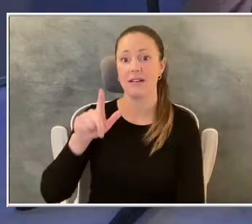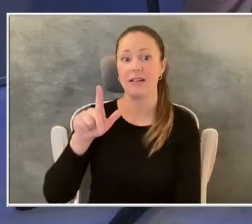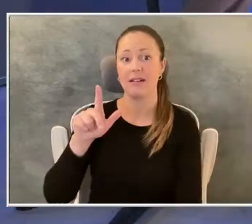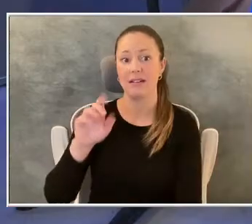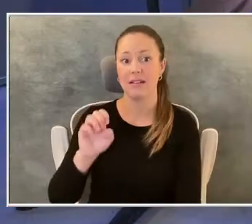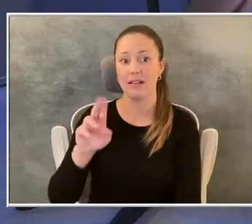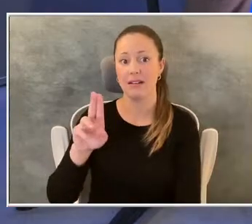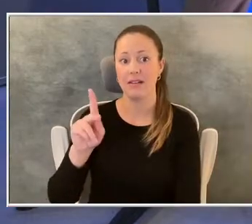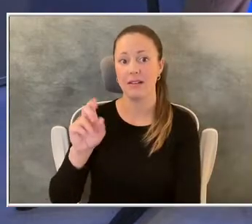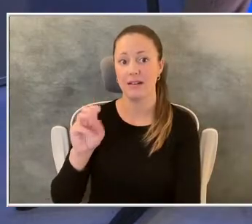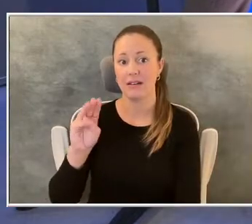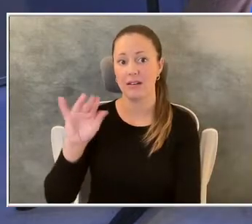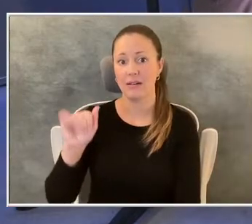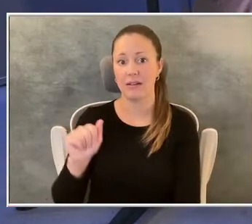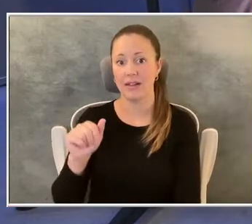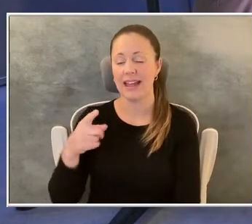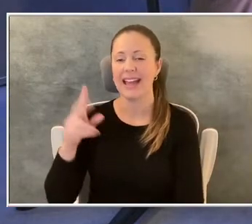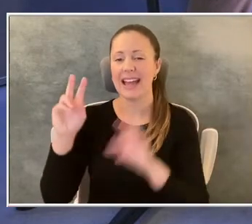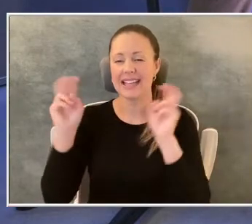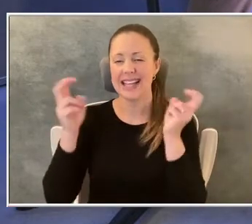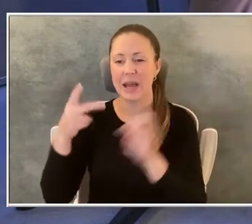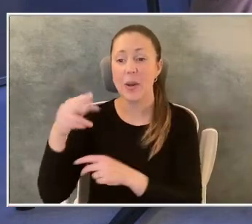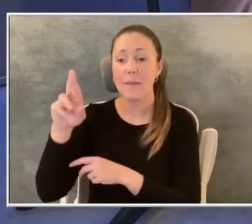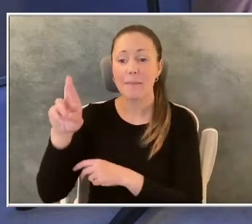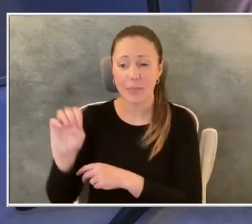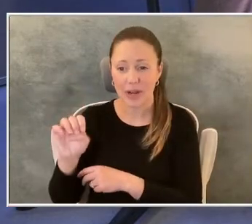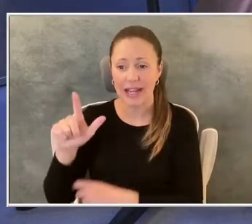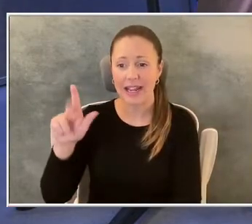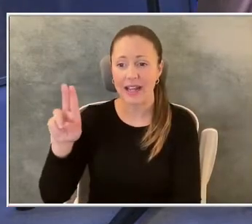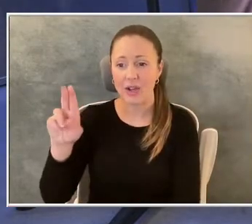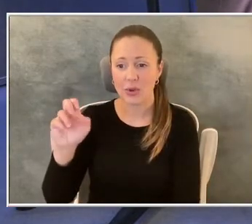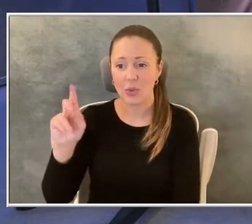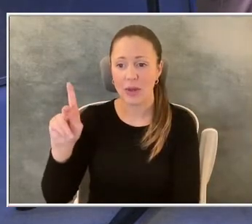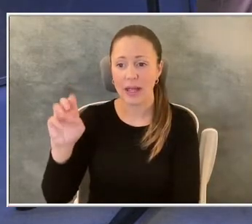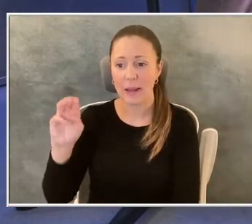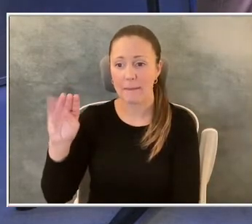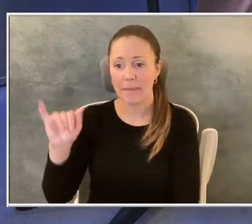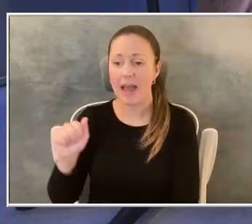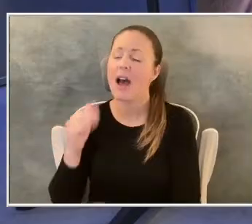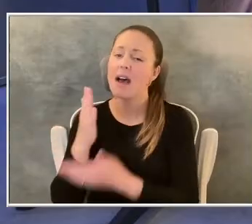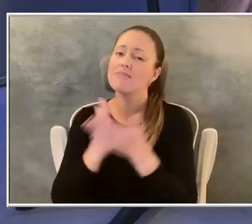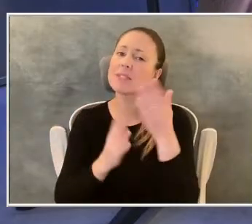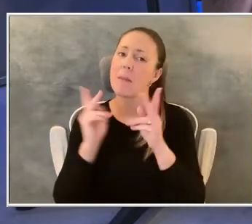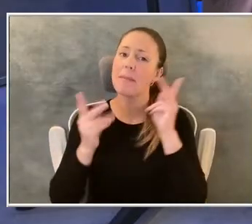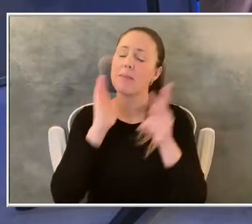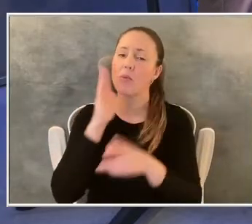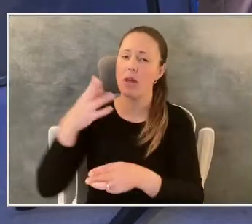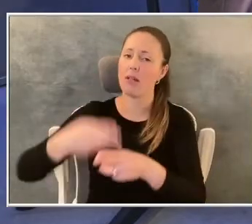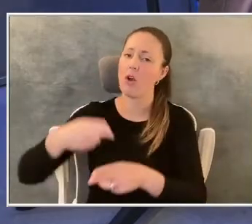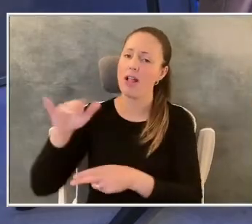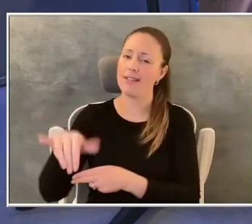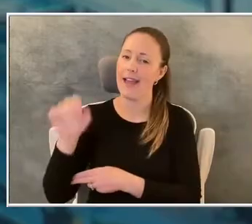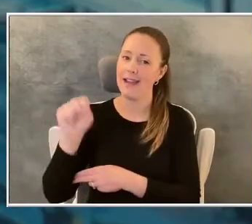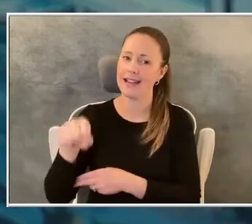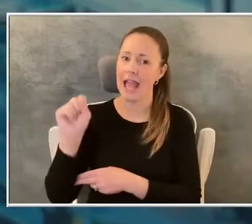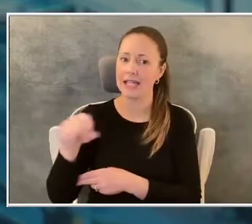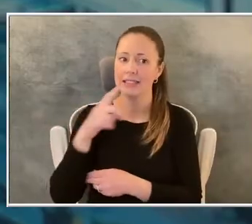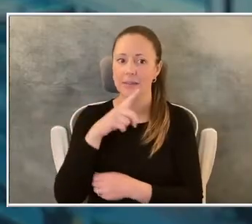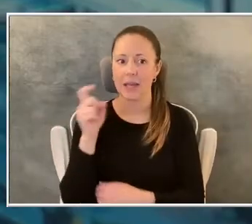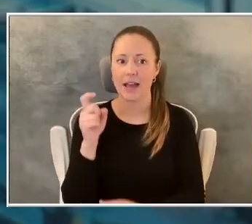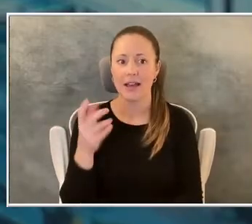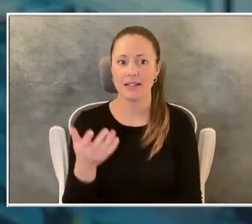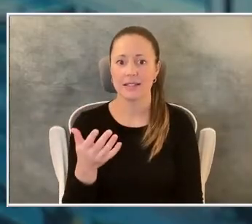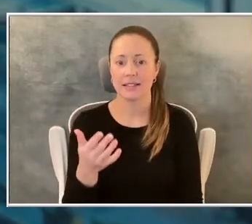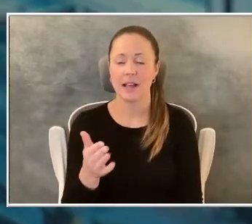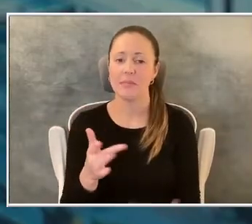as a pre-leukemia? Yeah, so some people do call it pre-leukemia because I would say on an